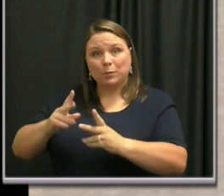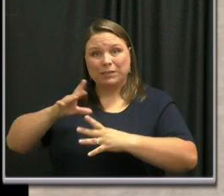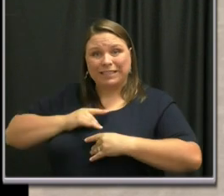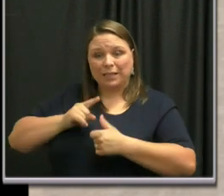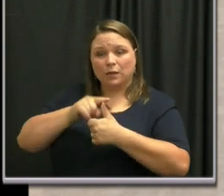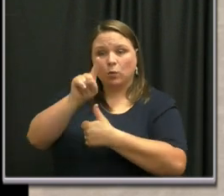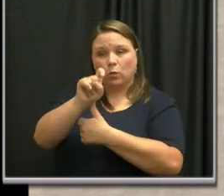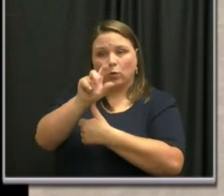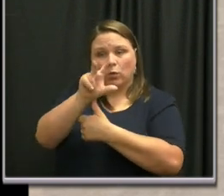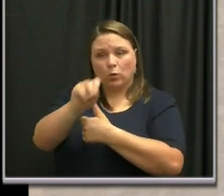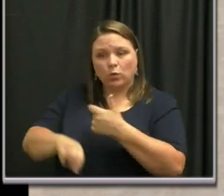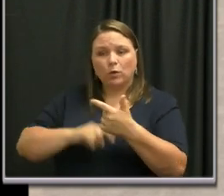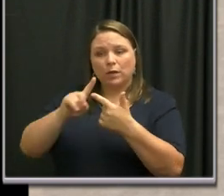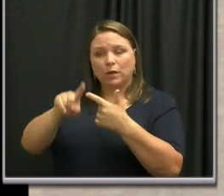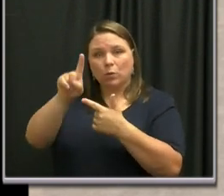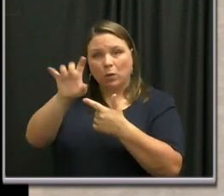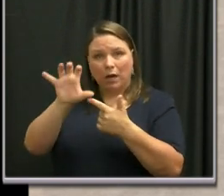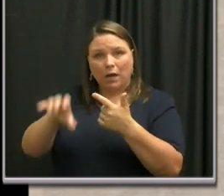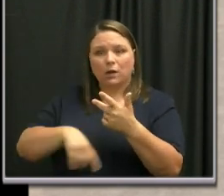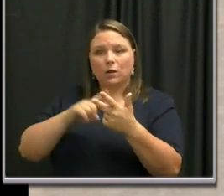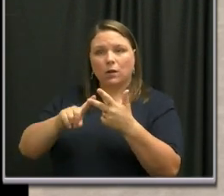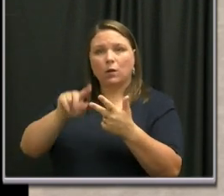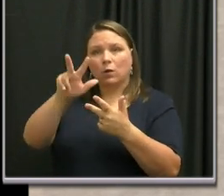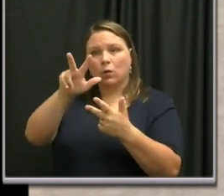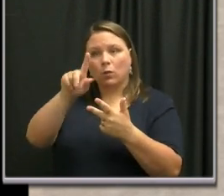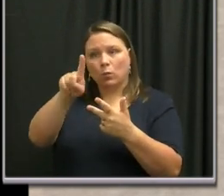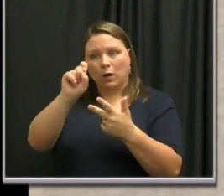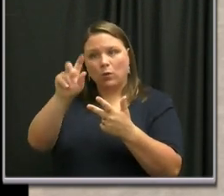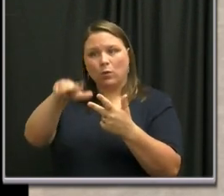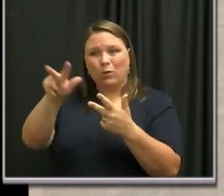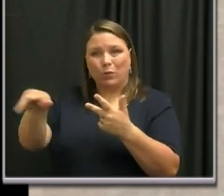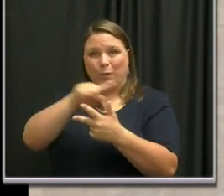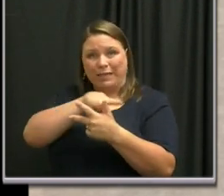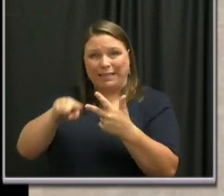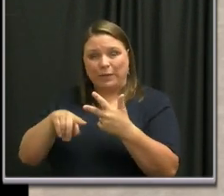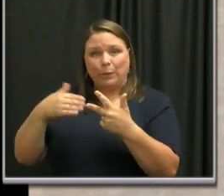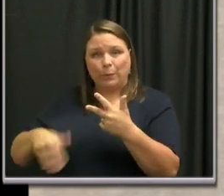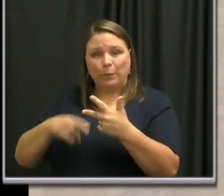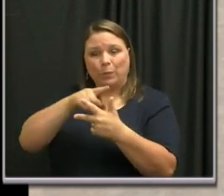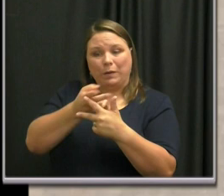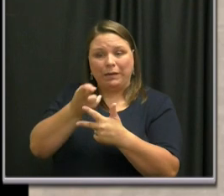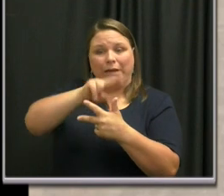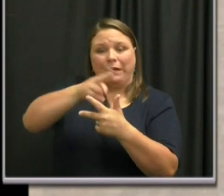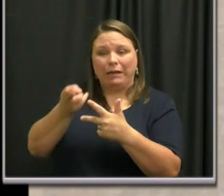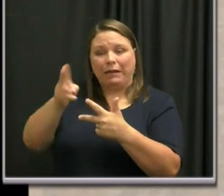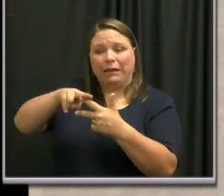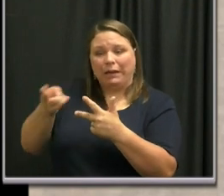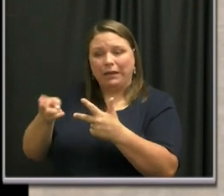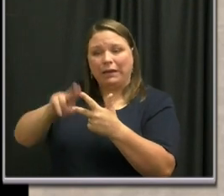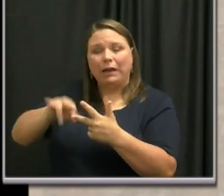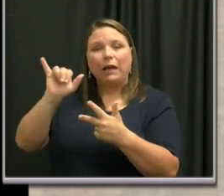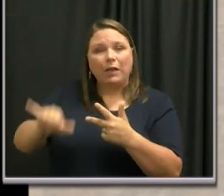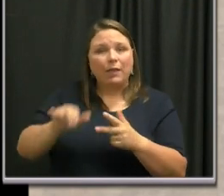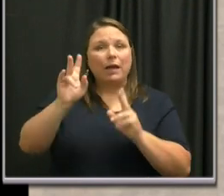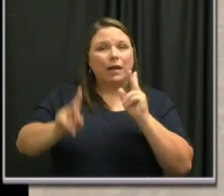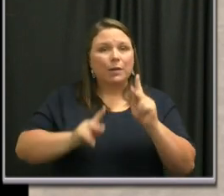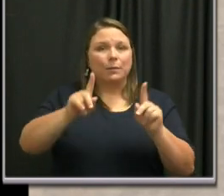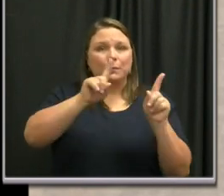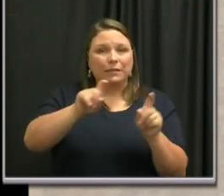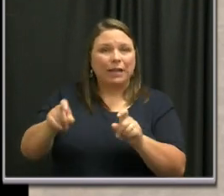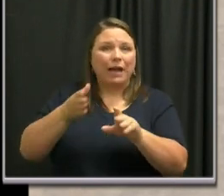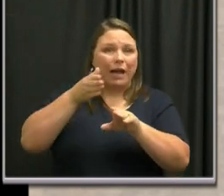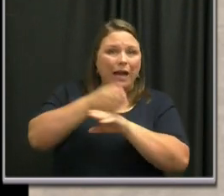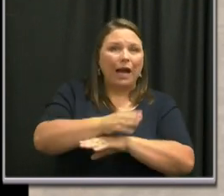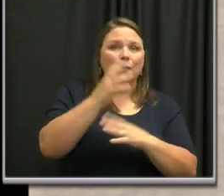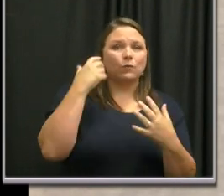130, 100, and 133. These high numbers are from residents who were tested after the Memorial